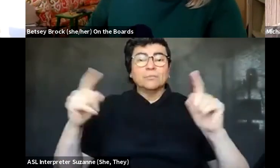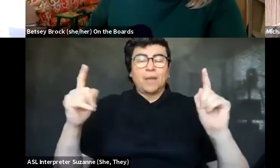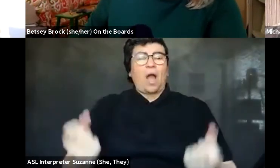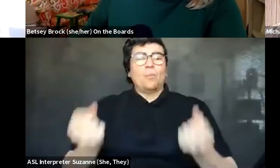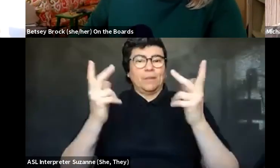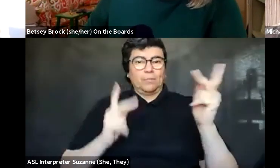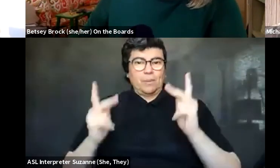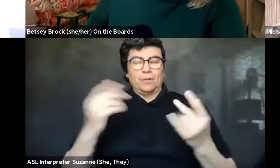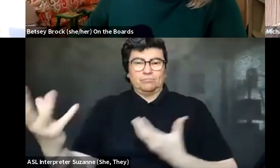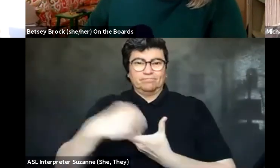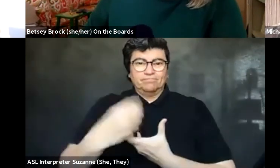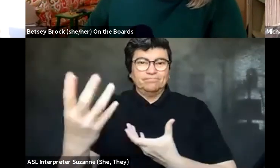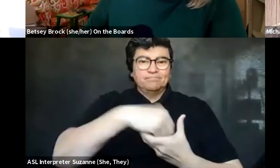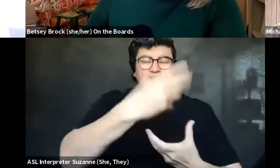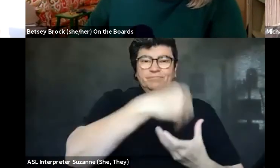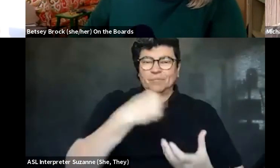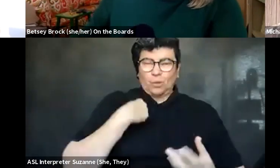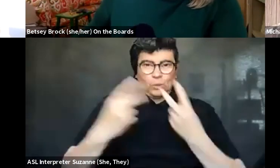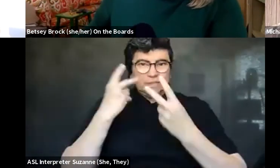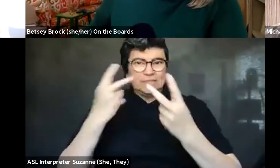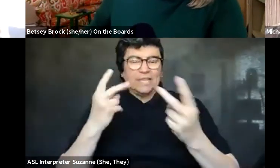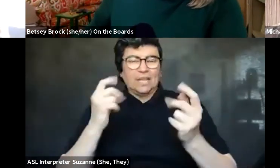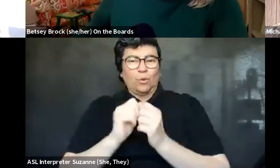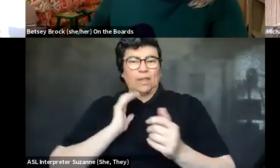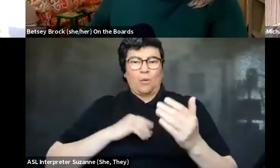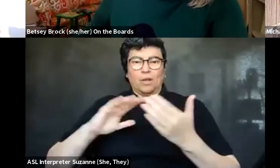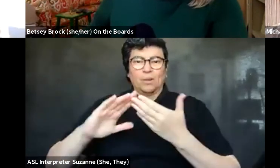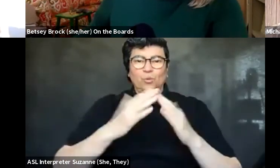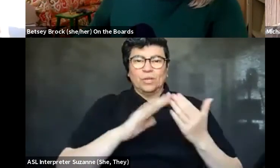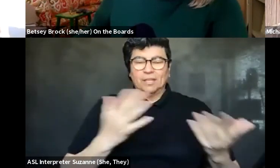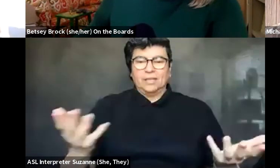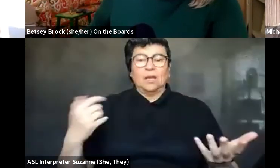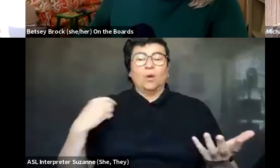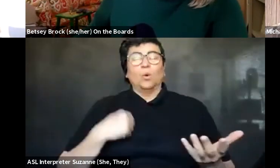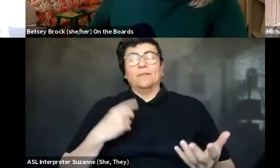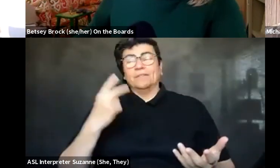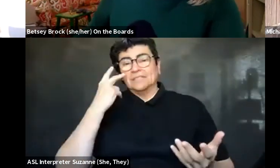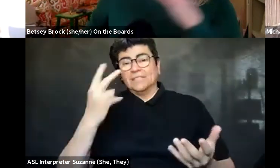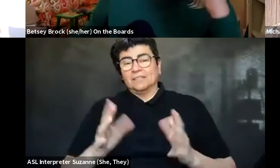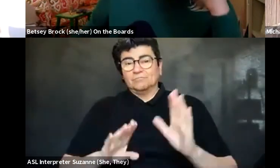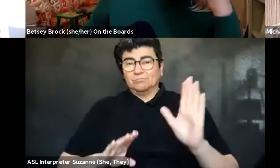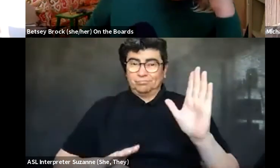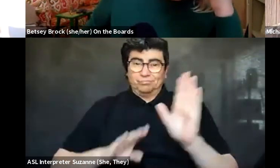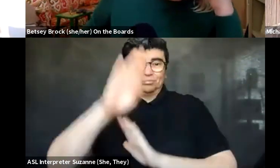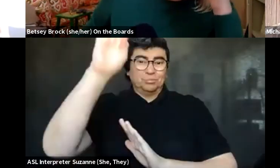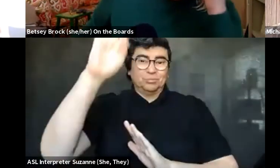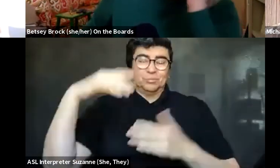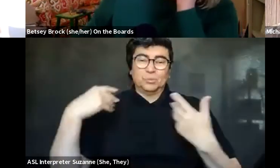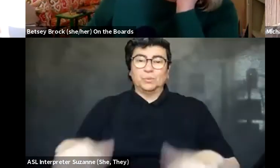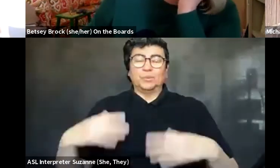engagement that we see with our community, and we've seen such an uptick